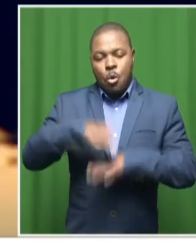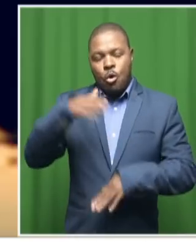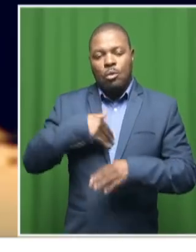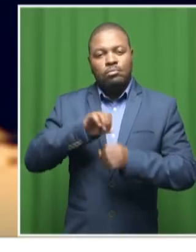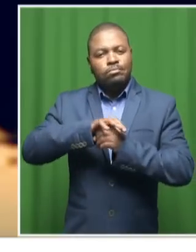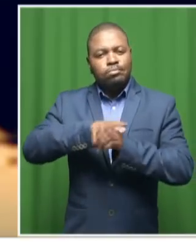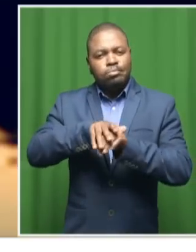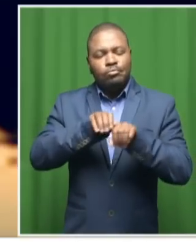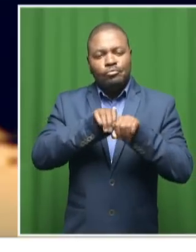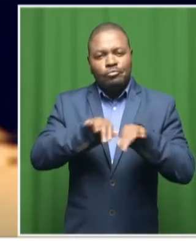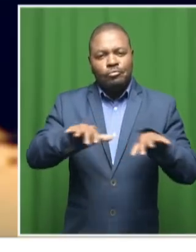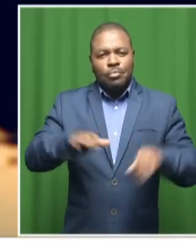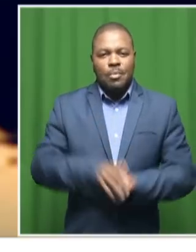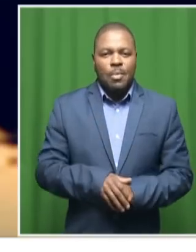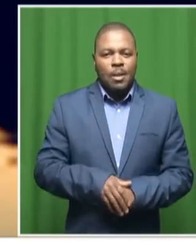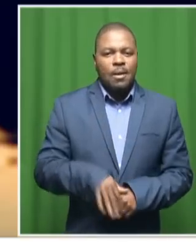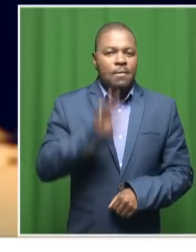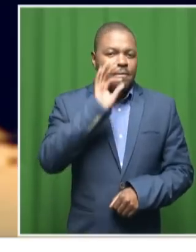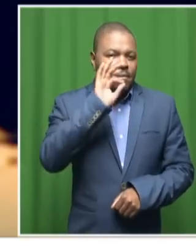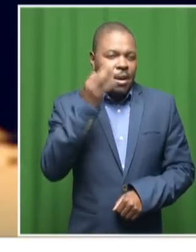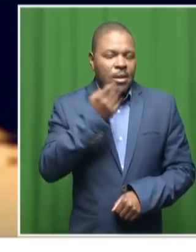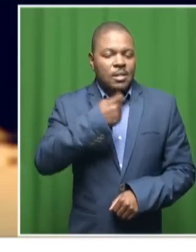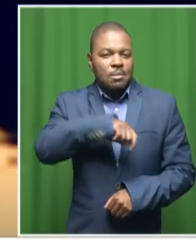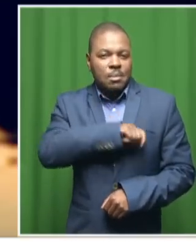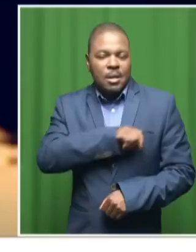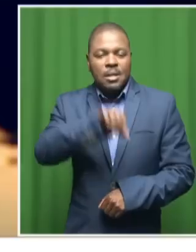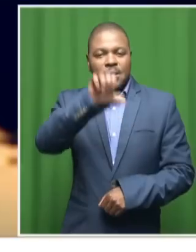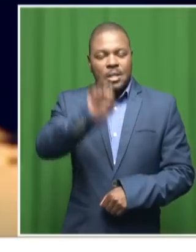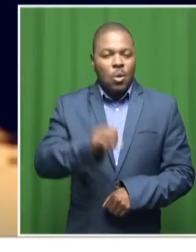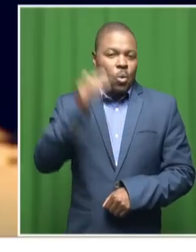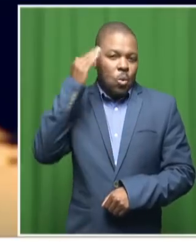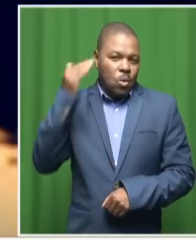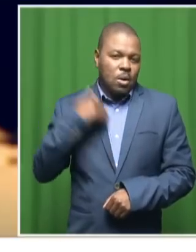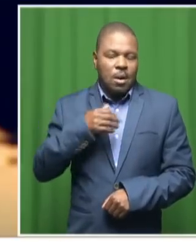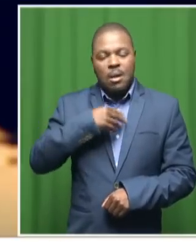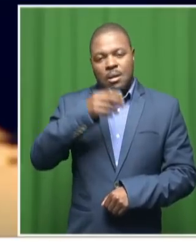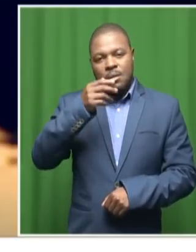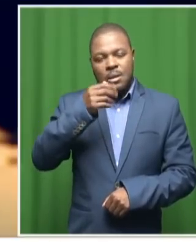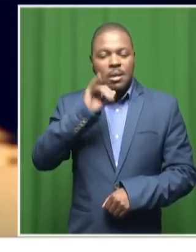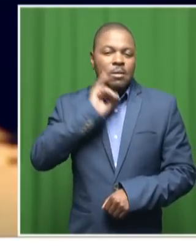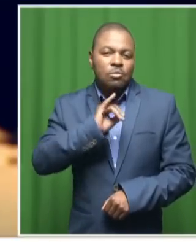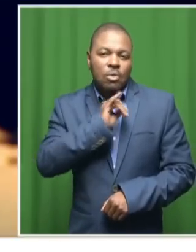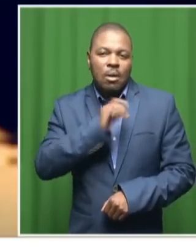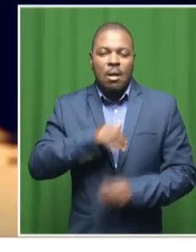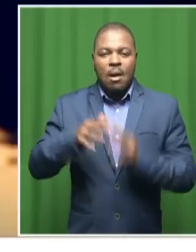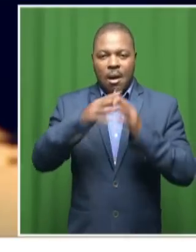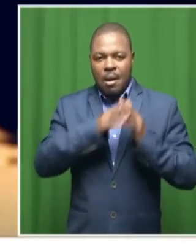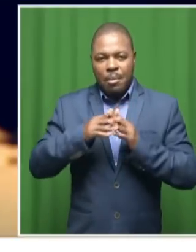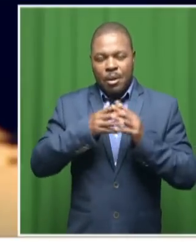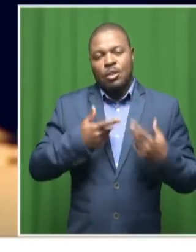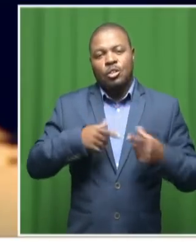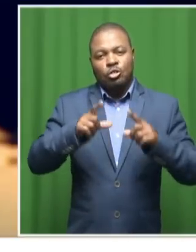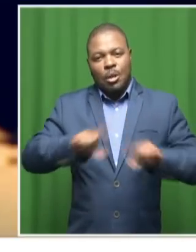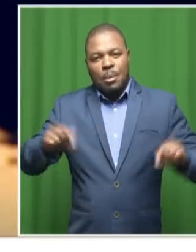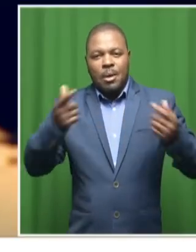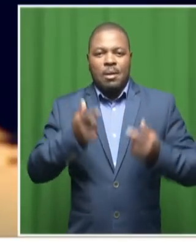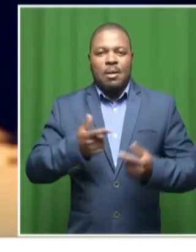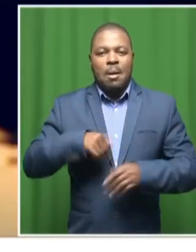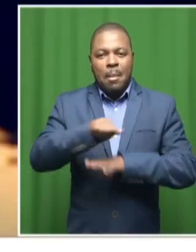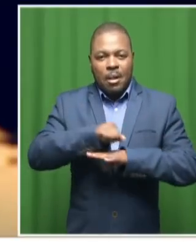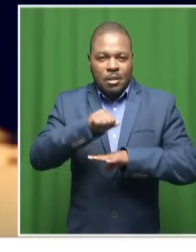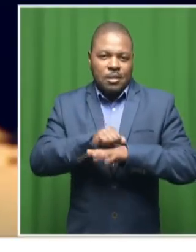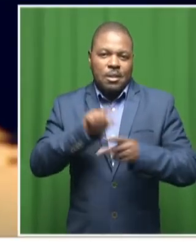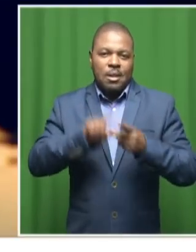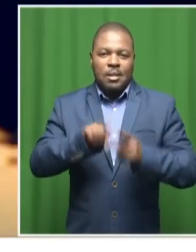in the country. Countries such as France, Spain, South Korea, Israel, the United States, Japan, India, Malaysia and